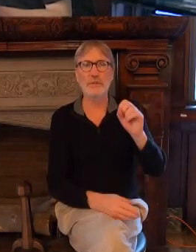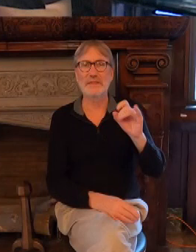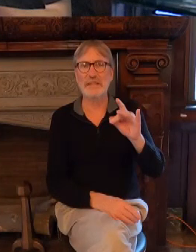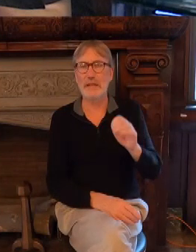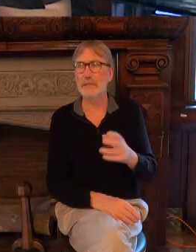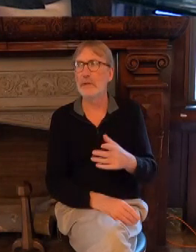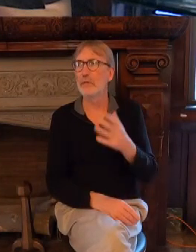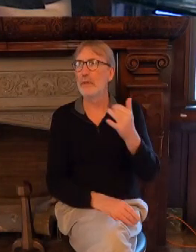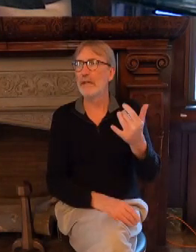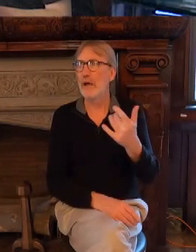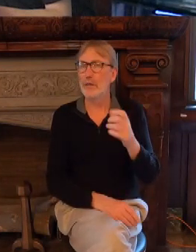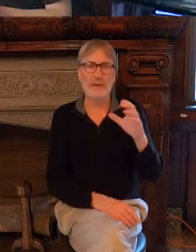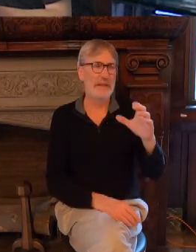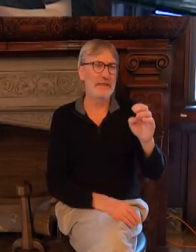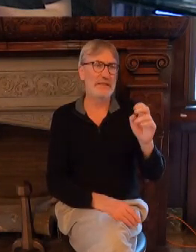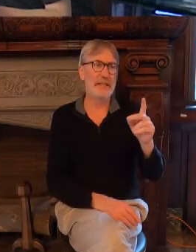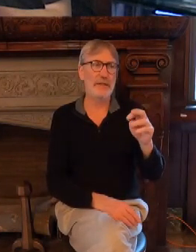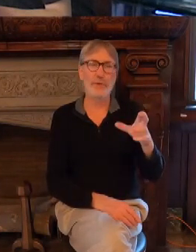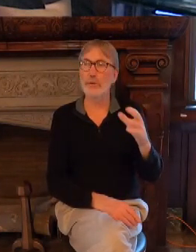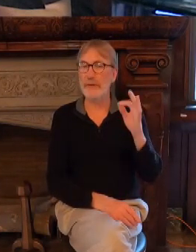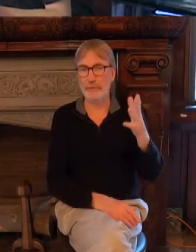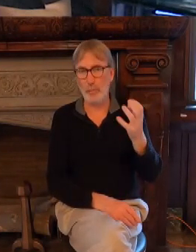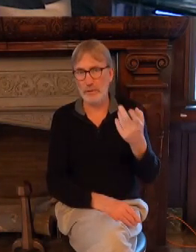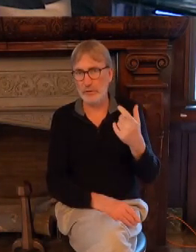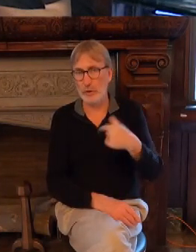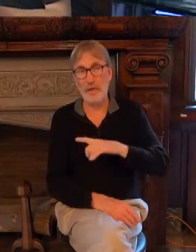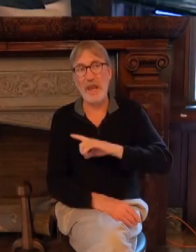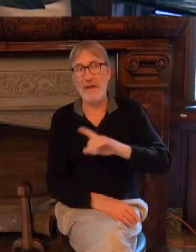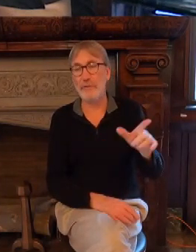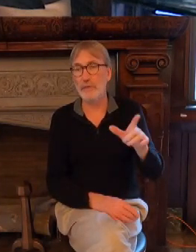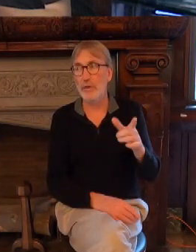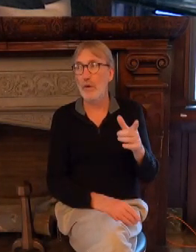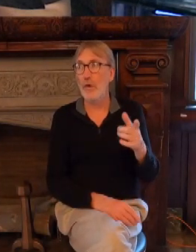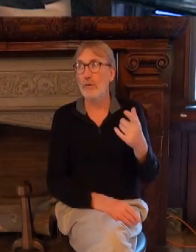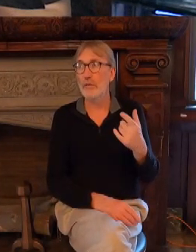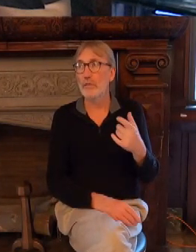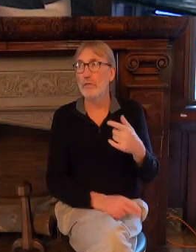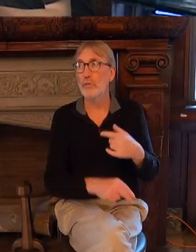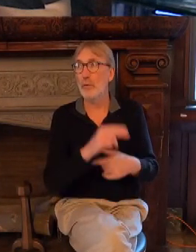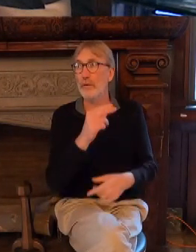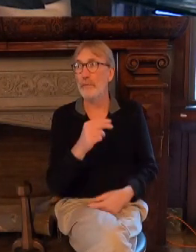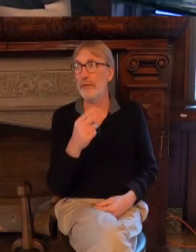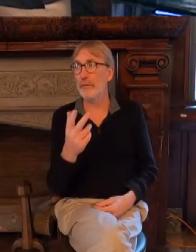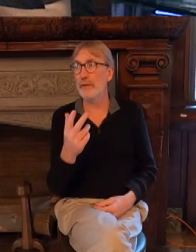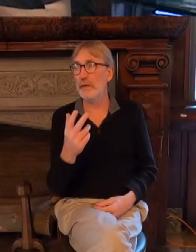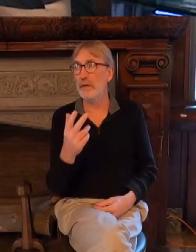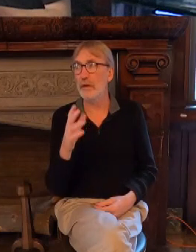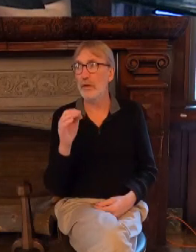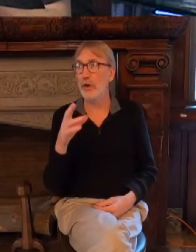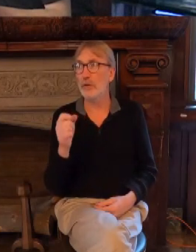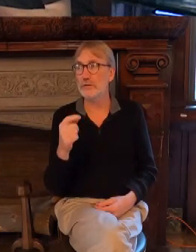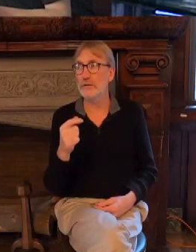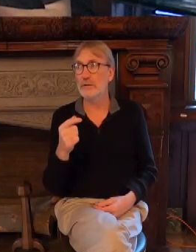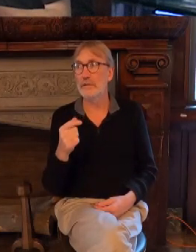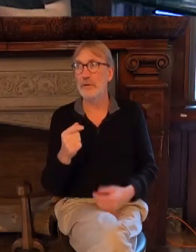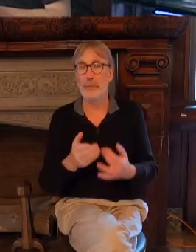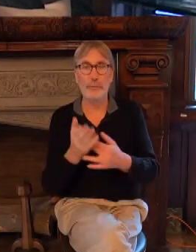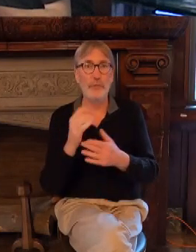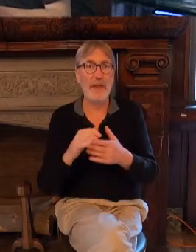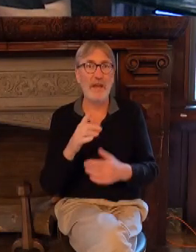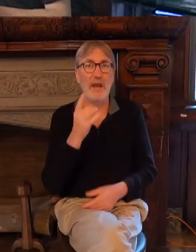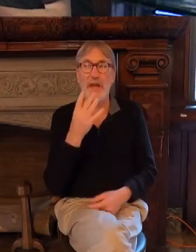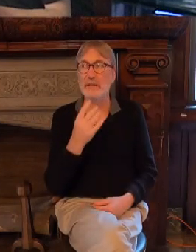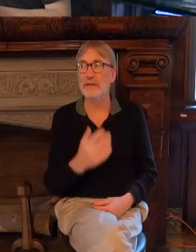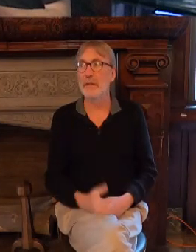instance, right now on Cedar Avenue, if you're trying to turn left on the north, about three cars make it through in the light.